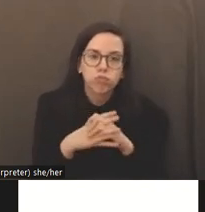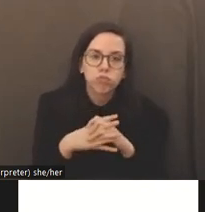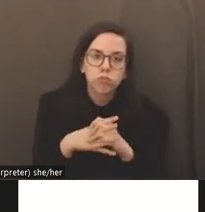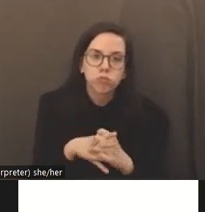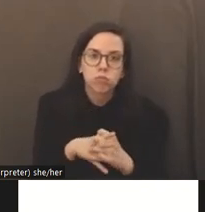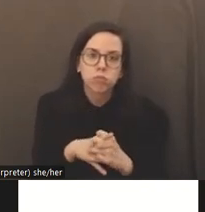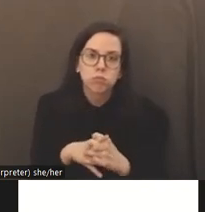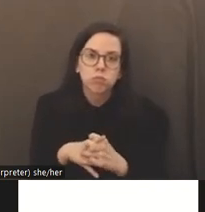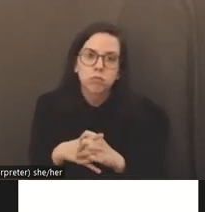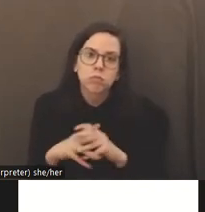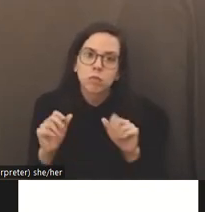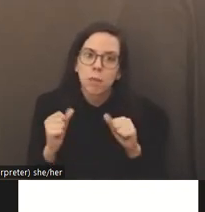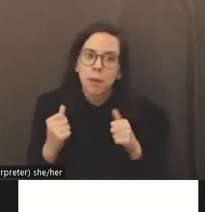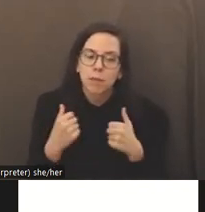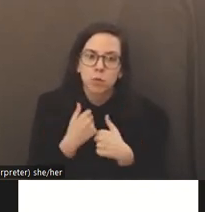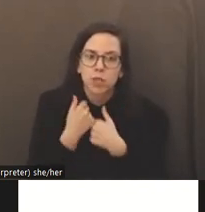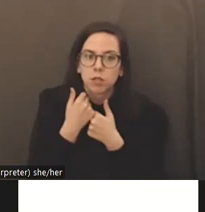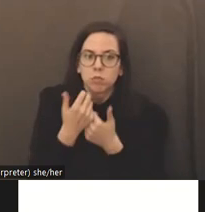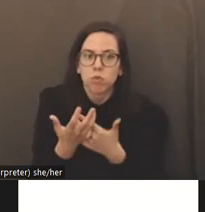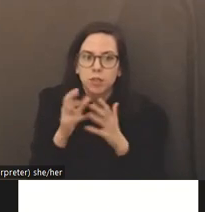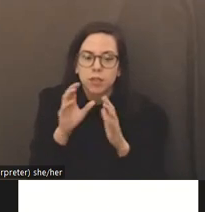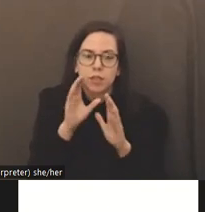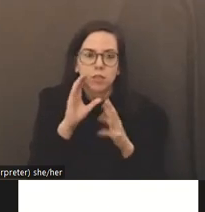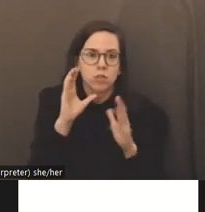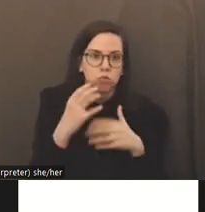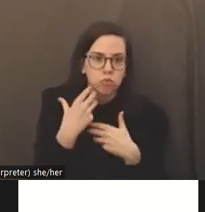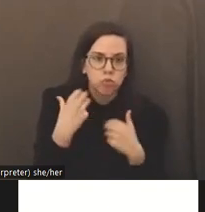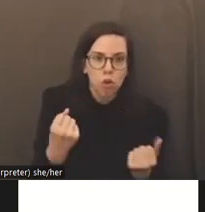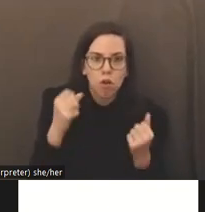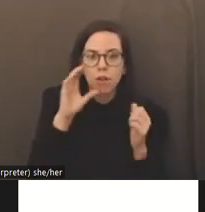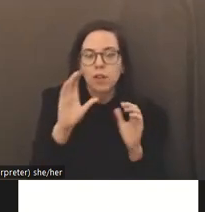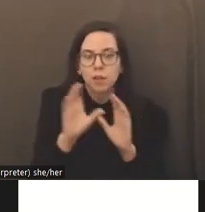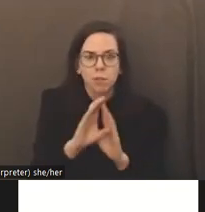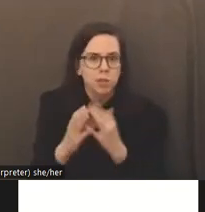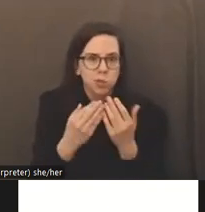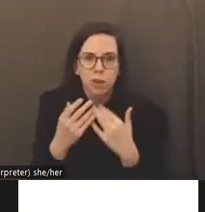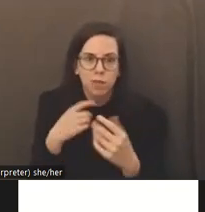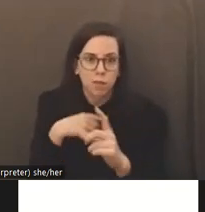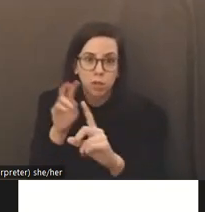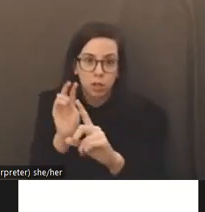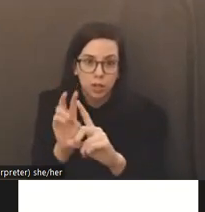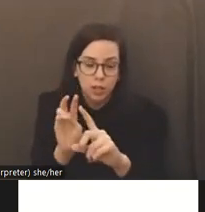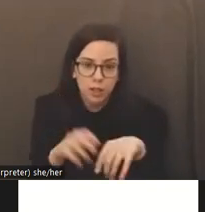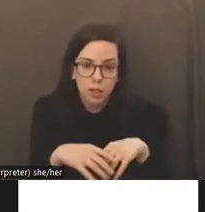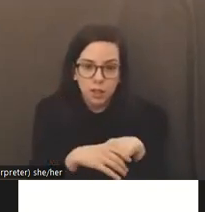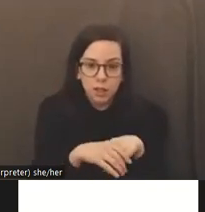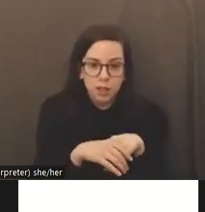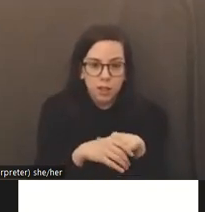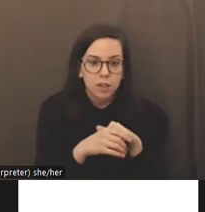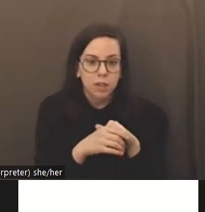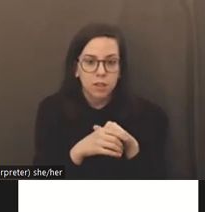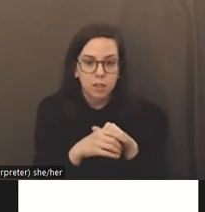strong, powerful image of whatever I'm looking at. So yes, it's very